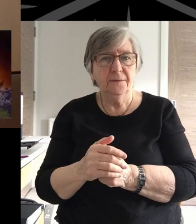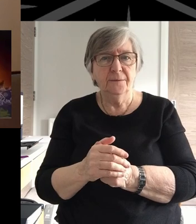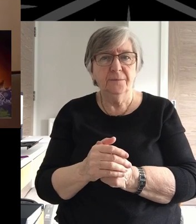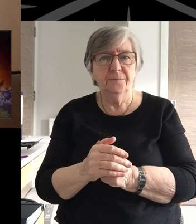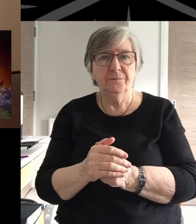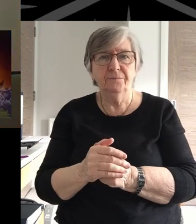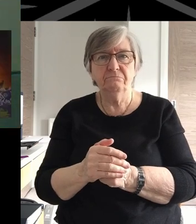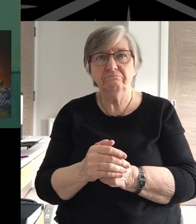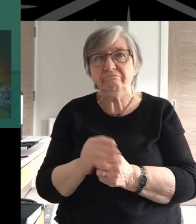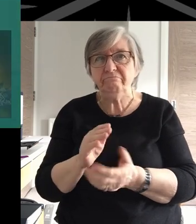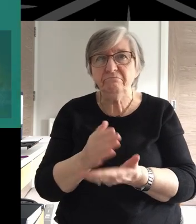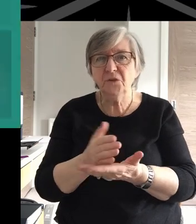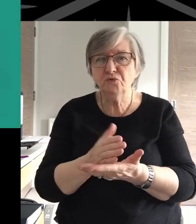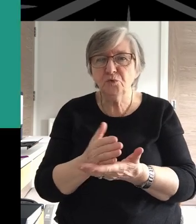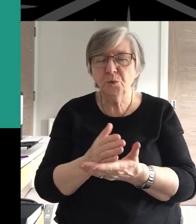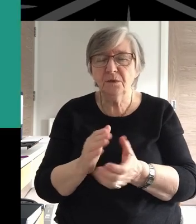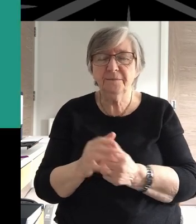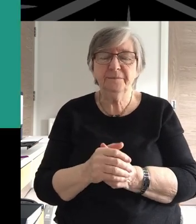I'm not sure.